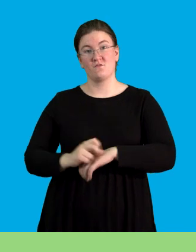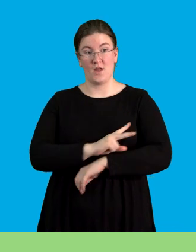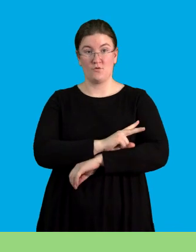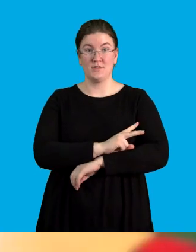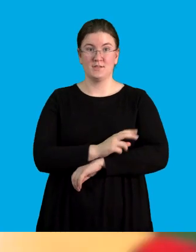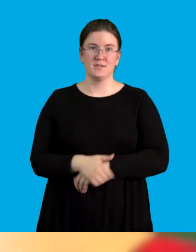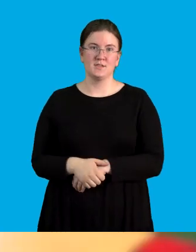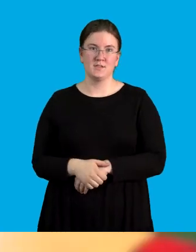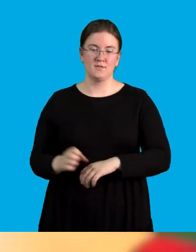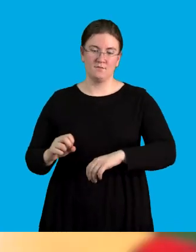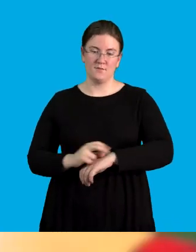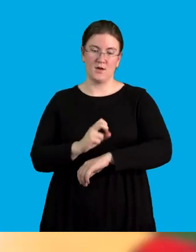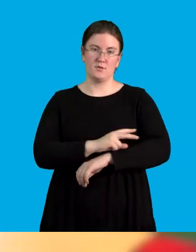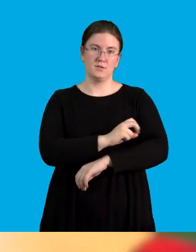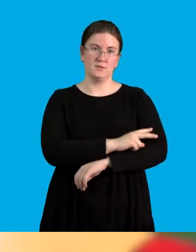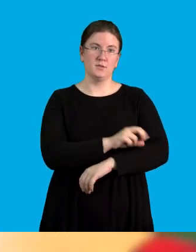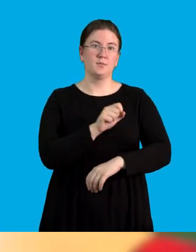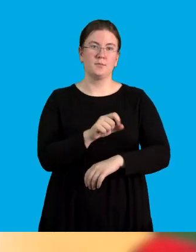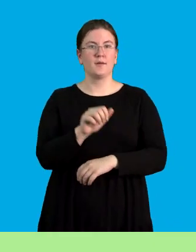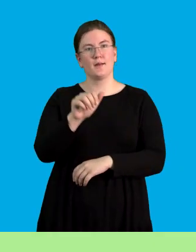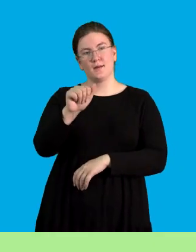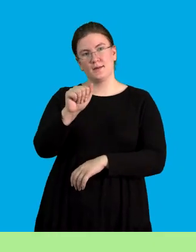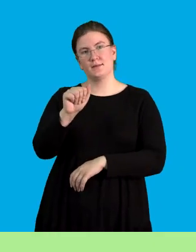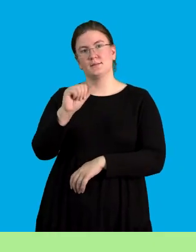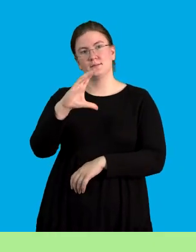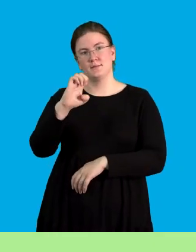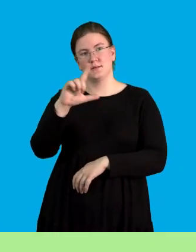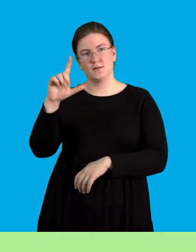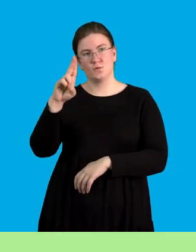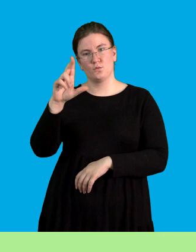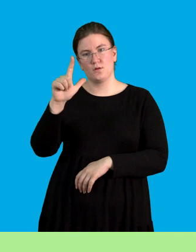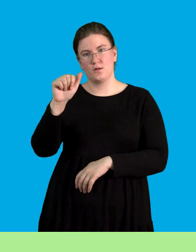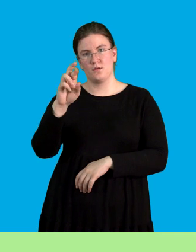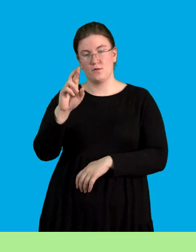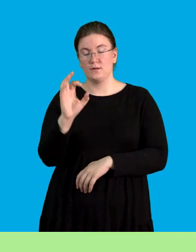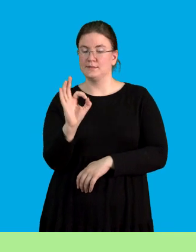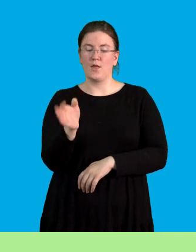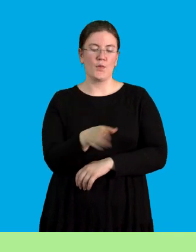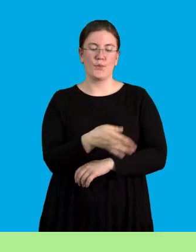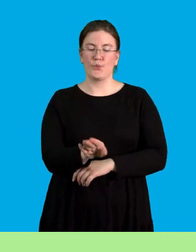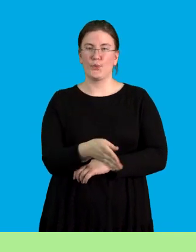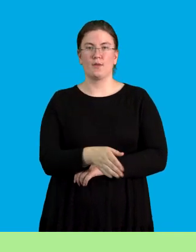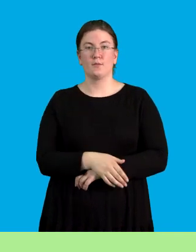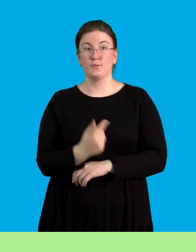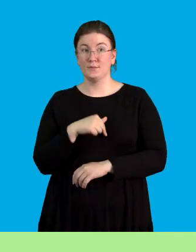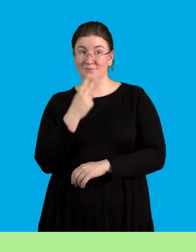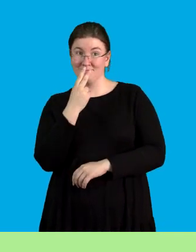viruses. So viruses are said to be acellular. If we look again, we have a